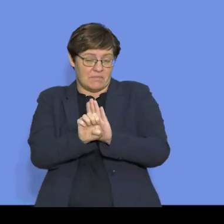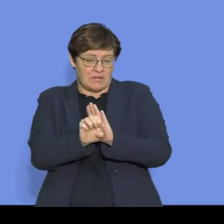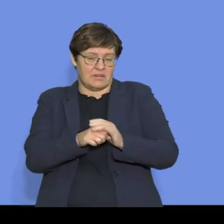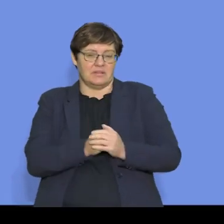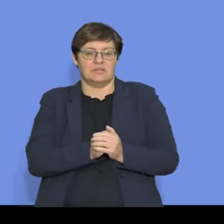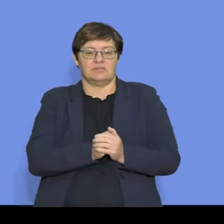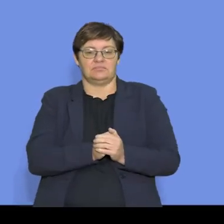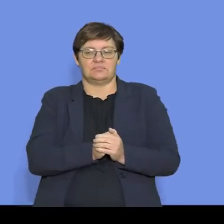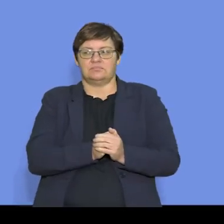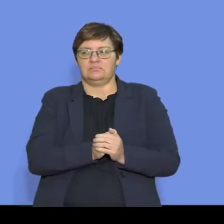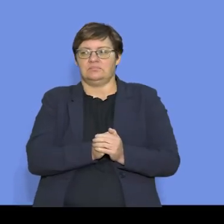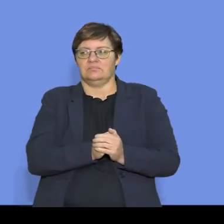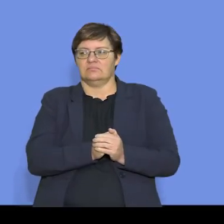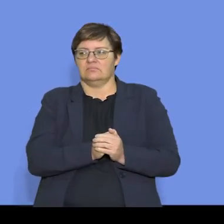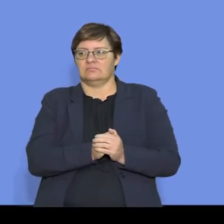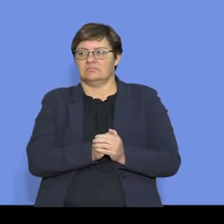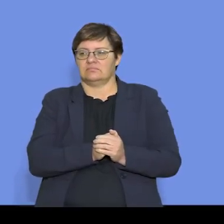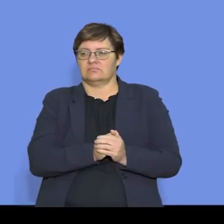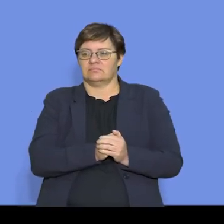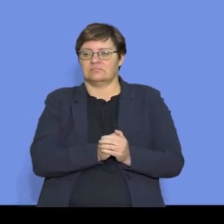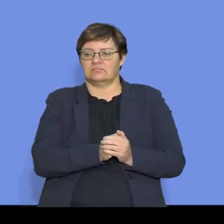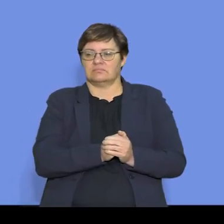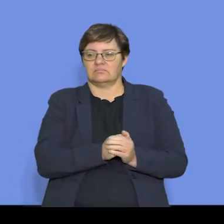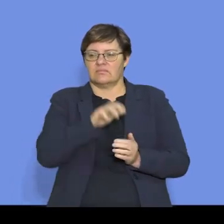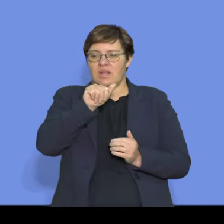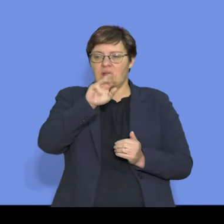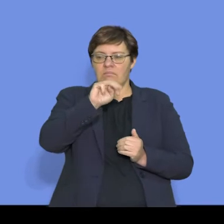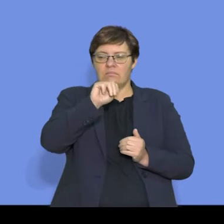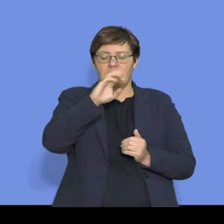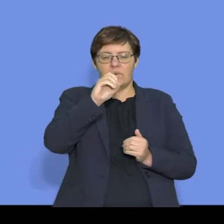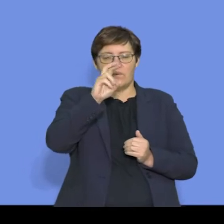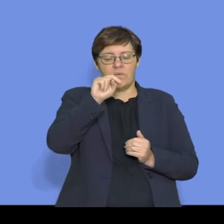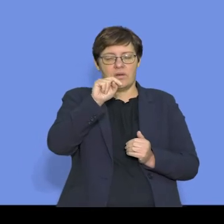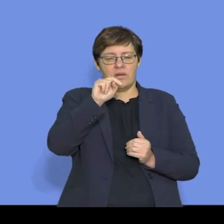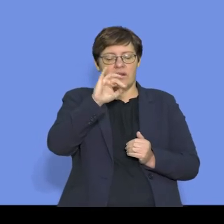examples were the ammonites,